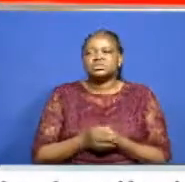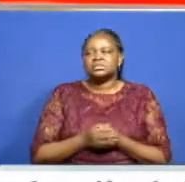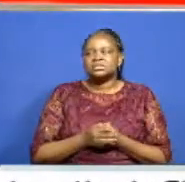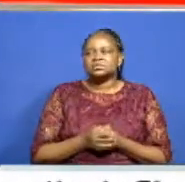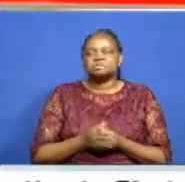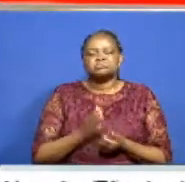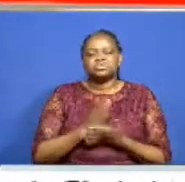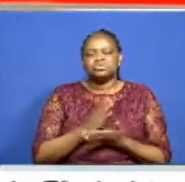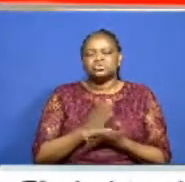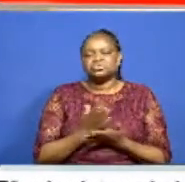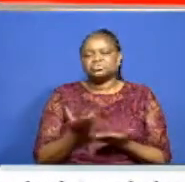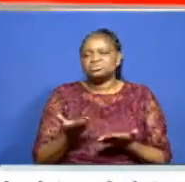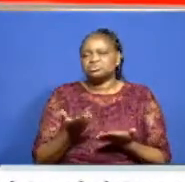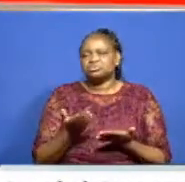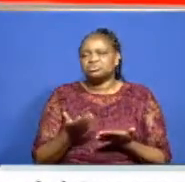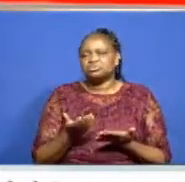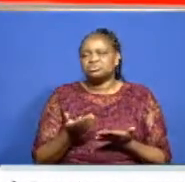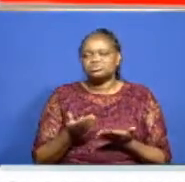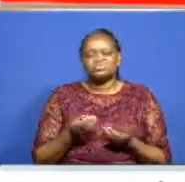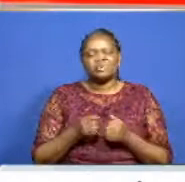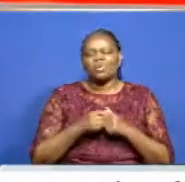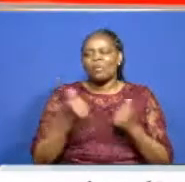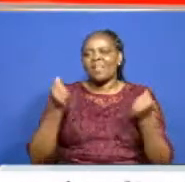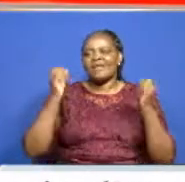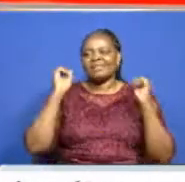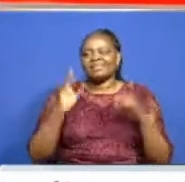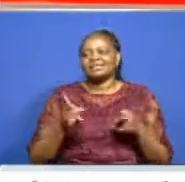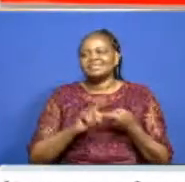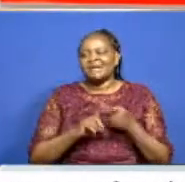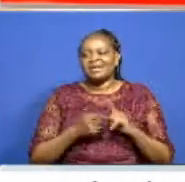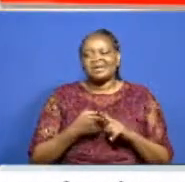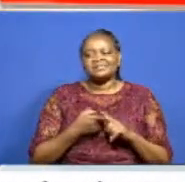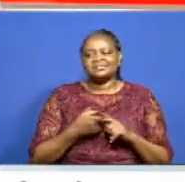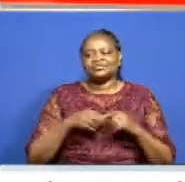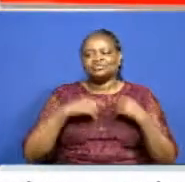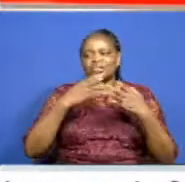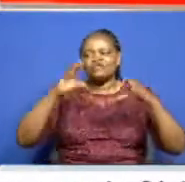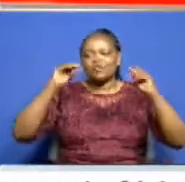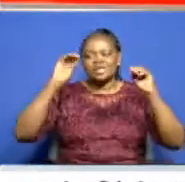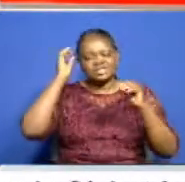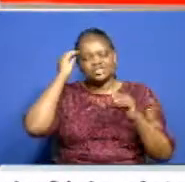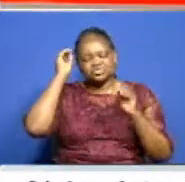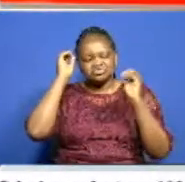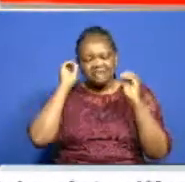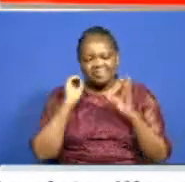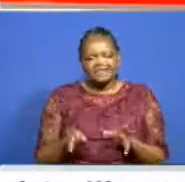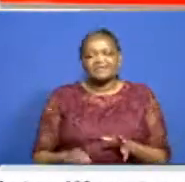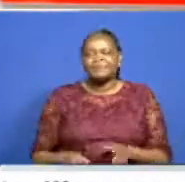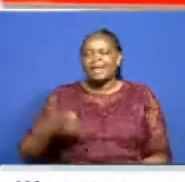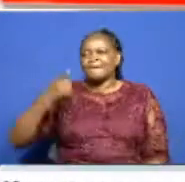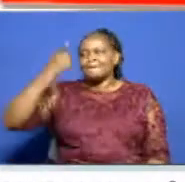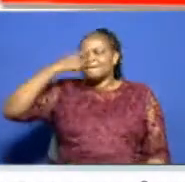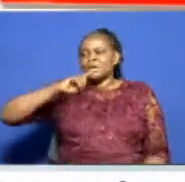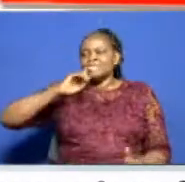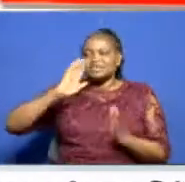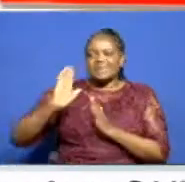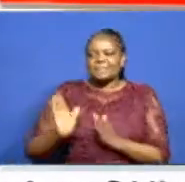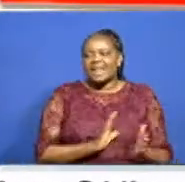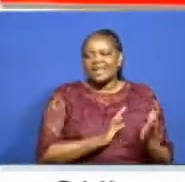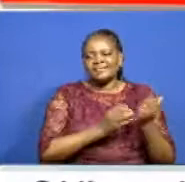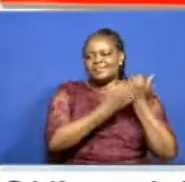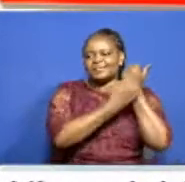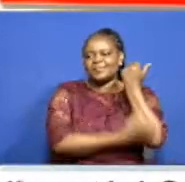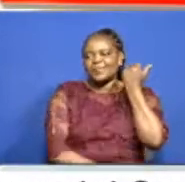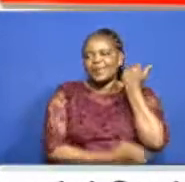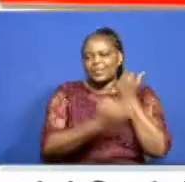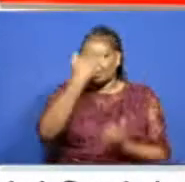do not meet the criteria of standards which can provide quality education. So the policy arrangement is also very weak,